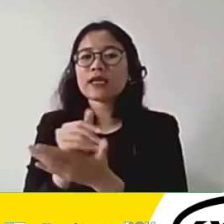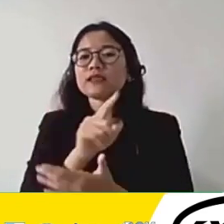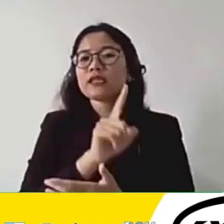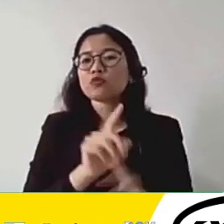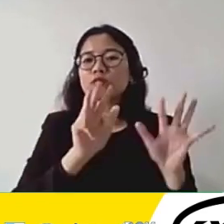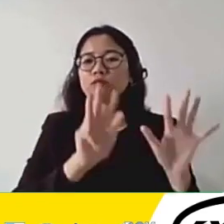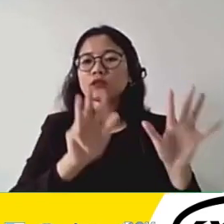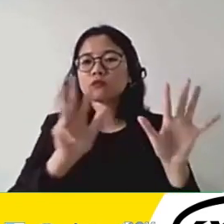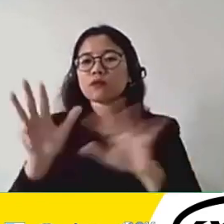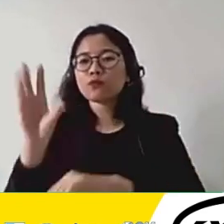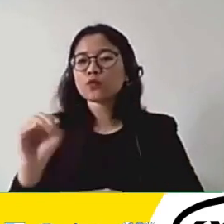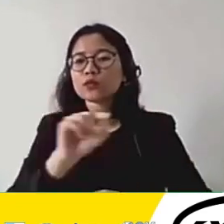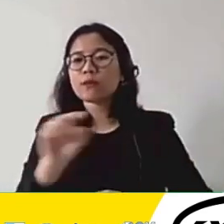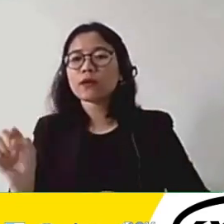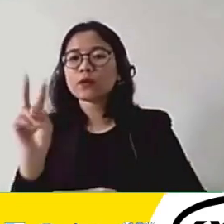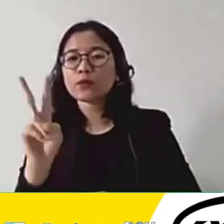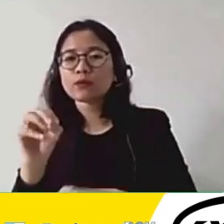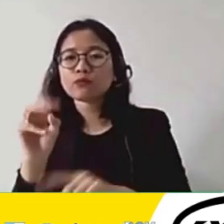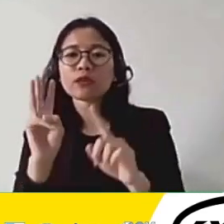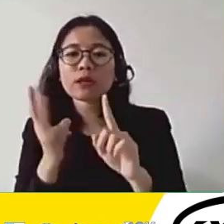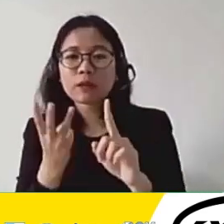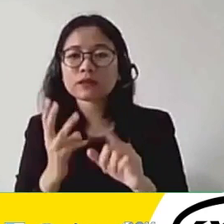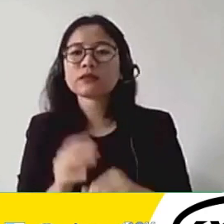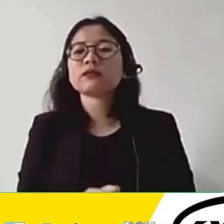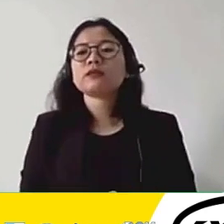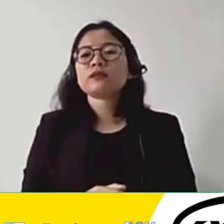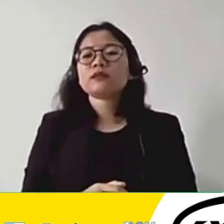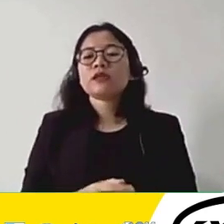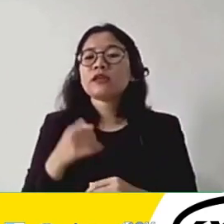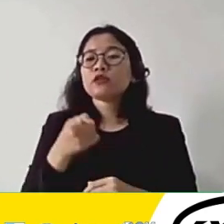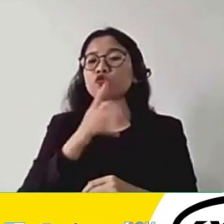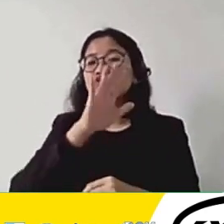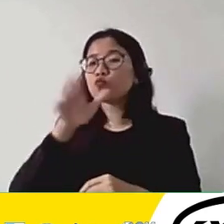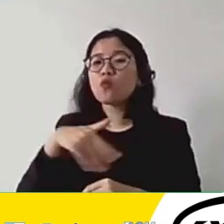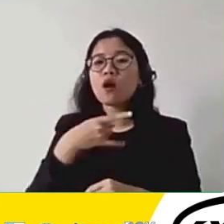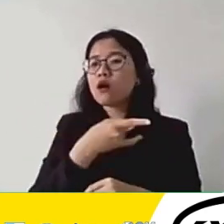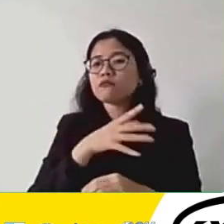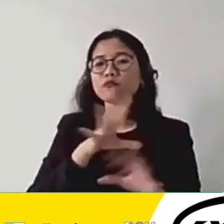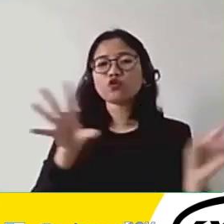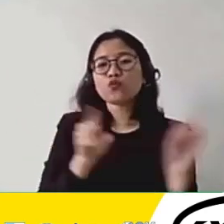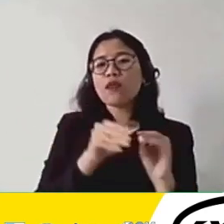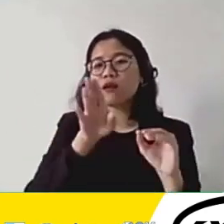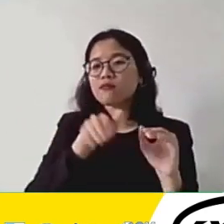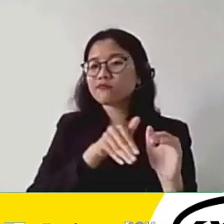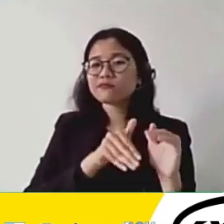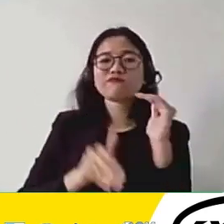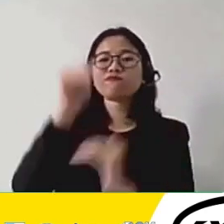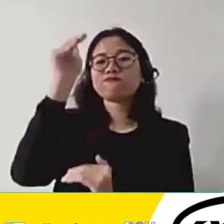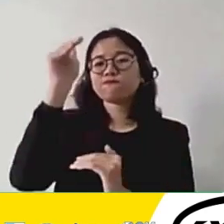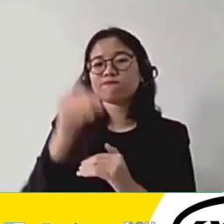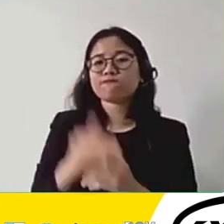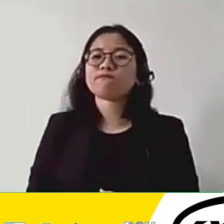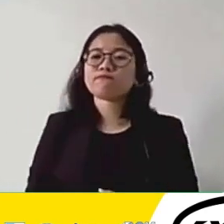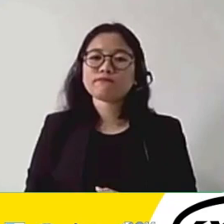Yeah, all are increasing, and the color actually the the the, the contributor for the